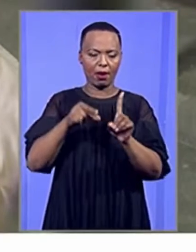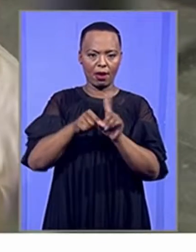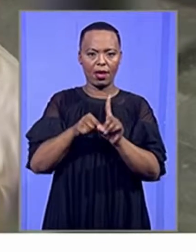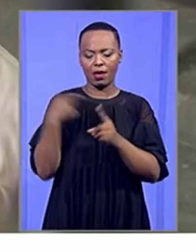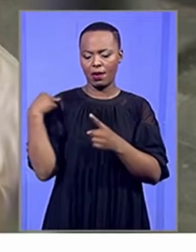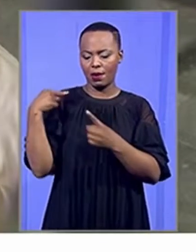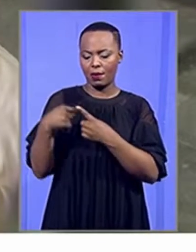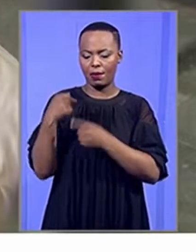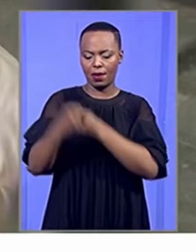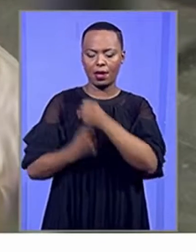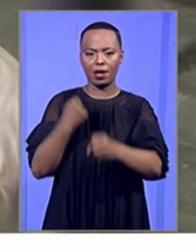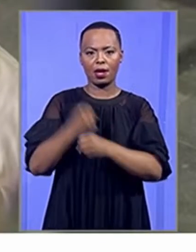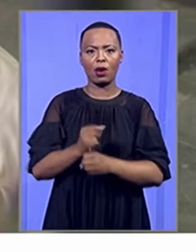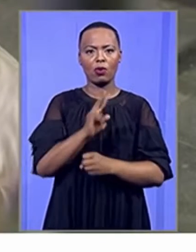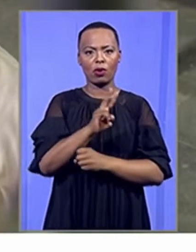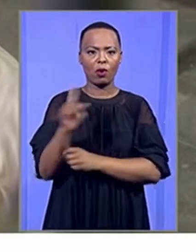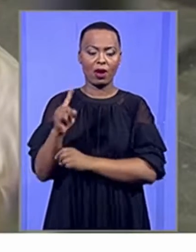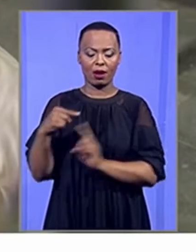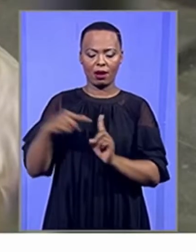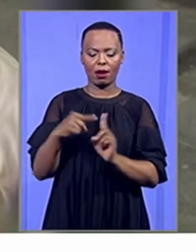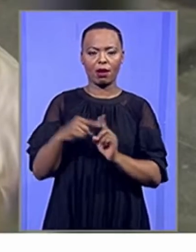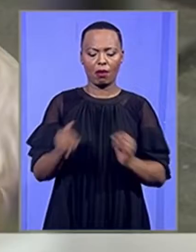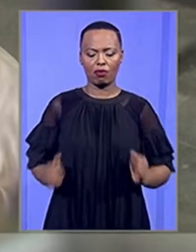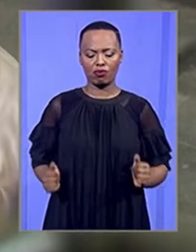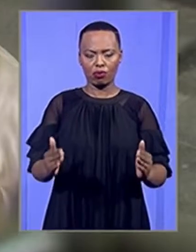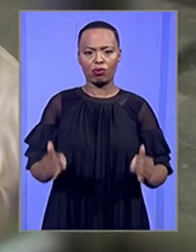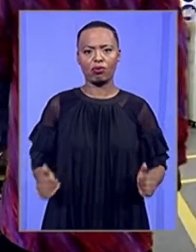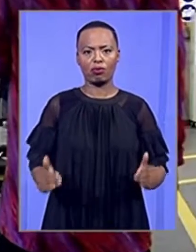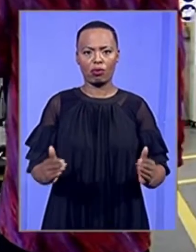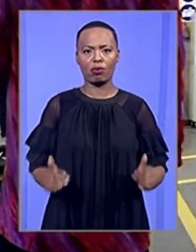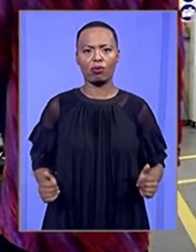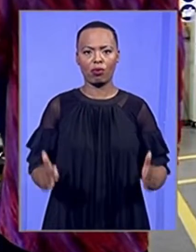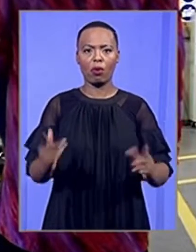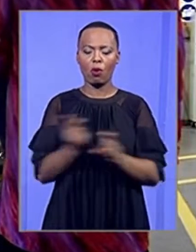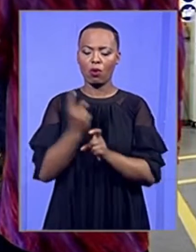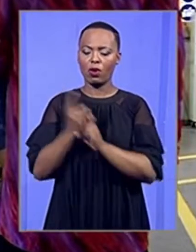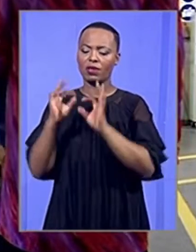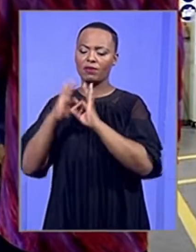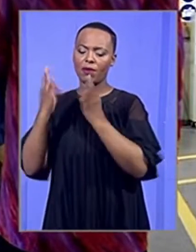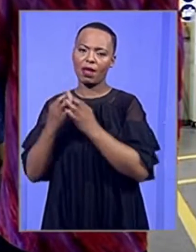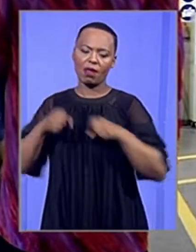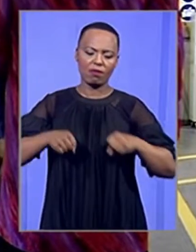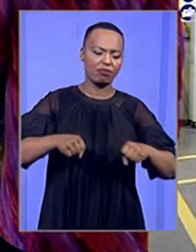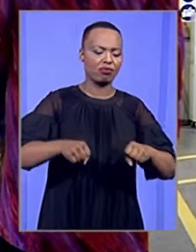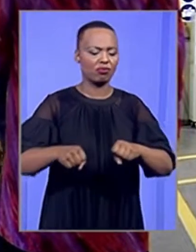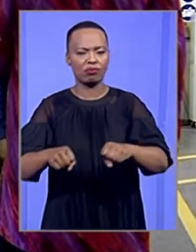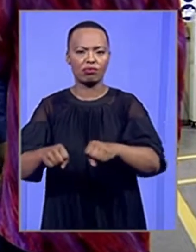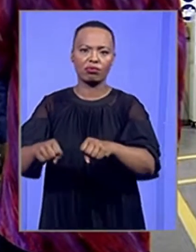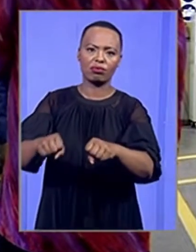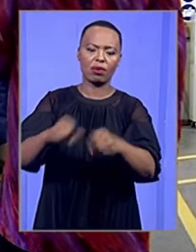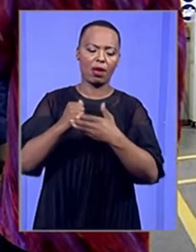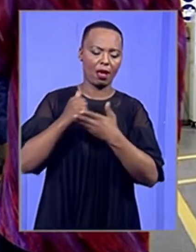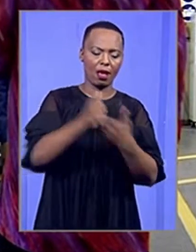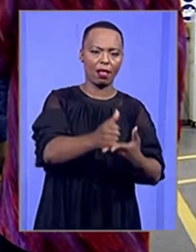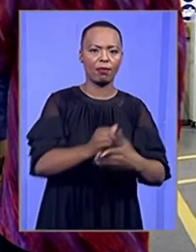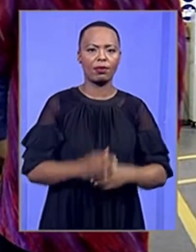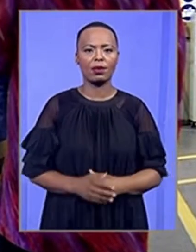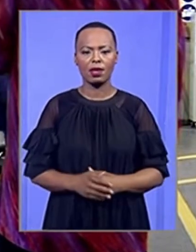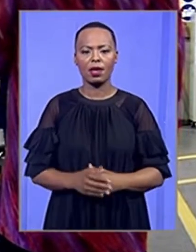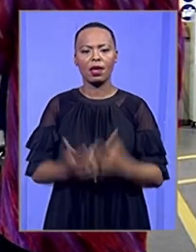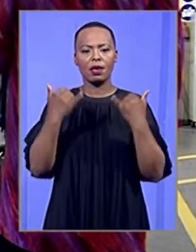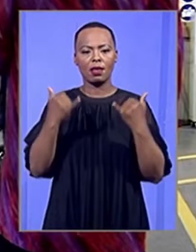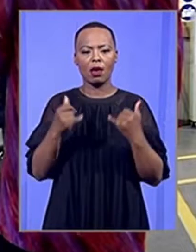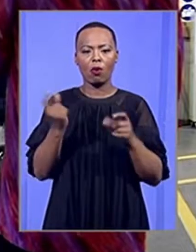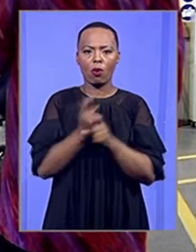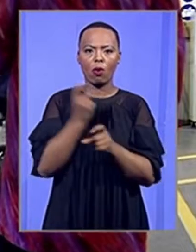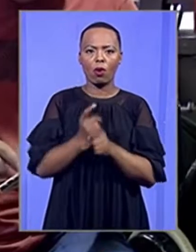le 21, Motlhanke o ne a ikaegile ka lelapa la gagwe go mo kgweetsa. Tlalelo ya go ema mo thoko go tsela